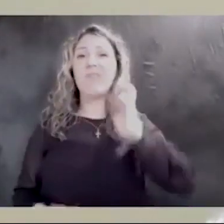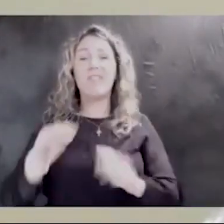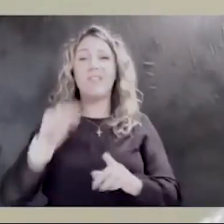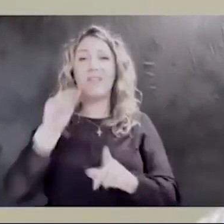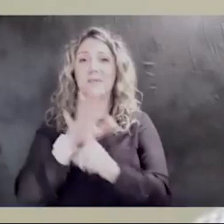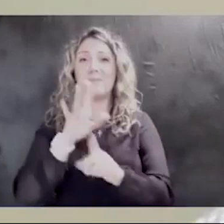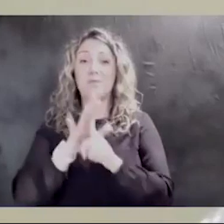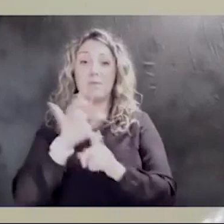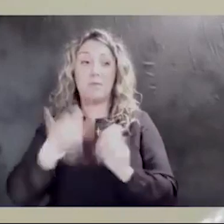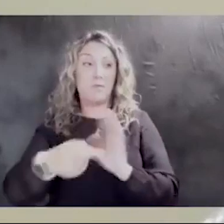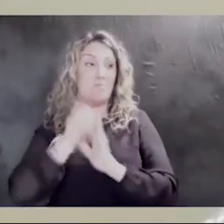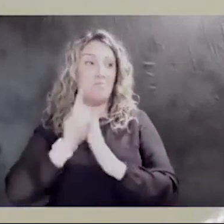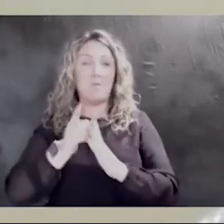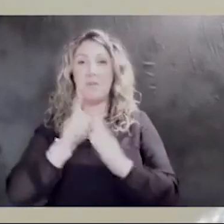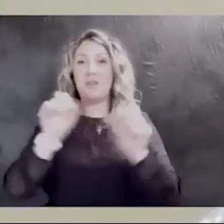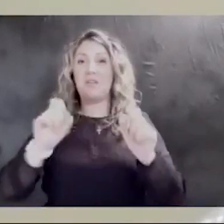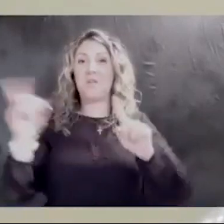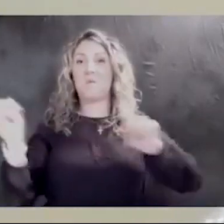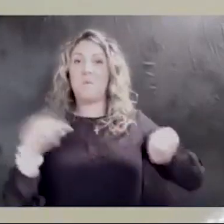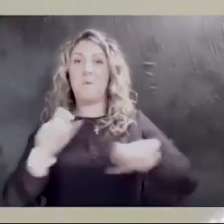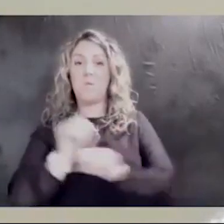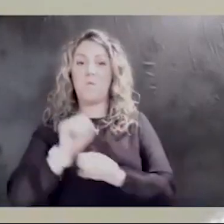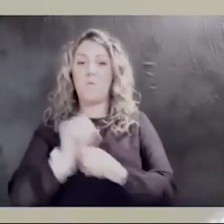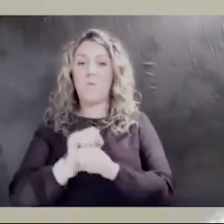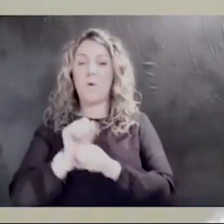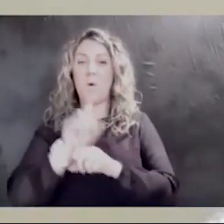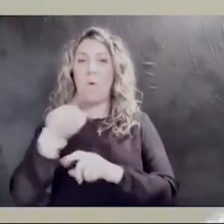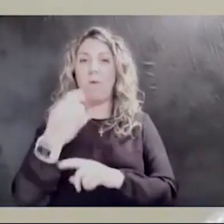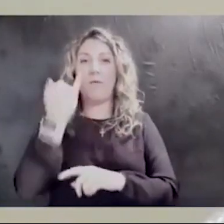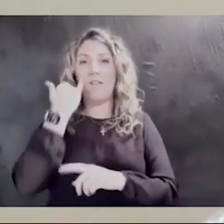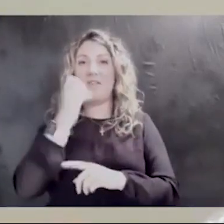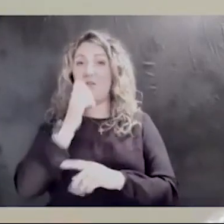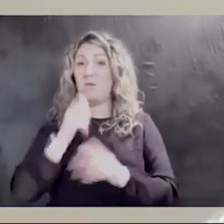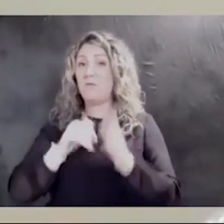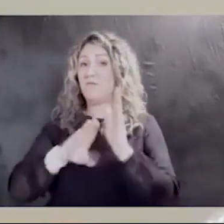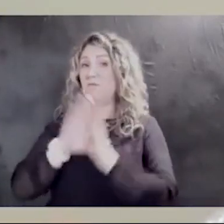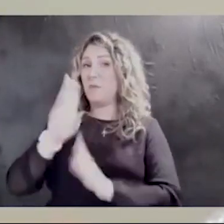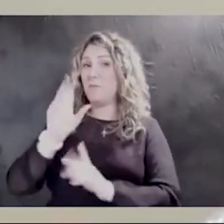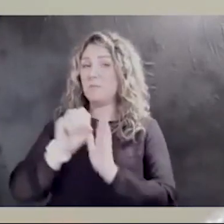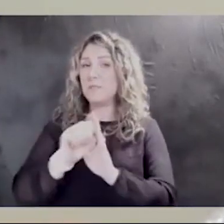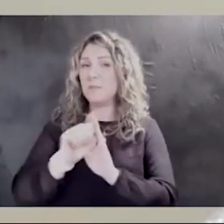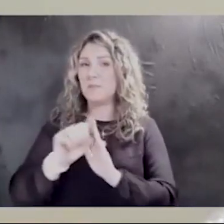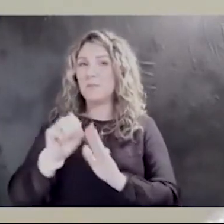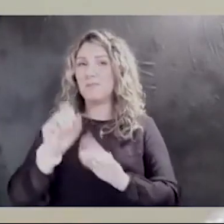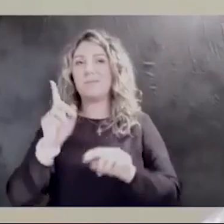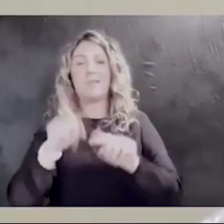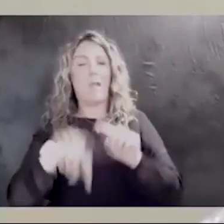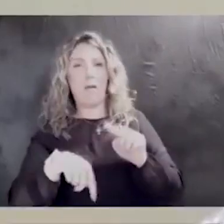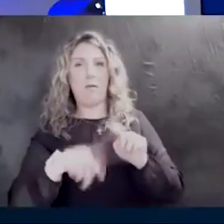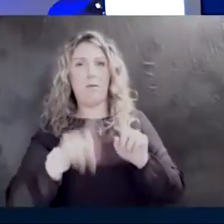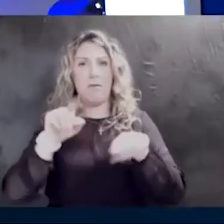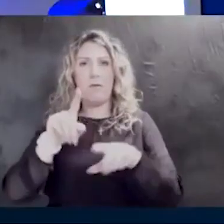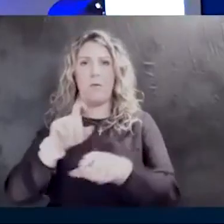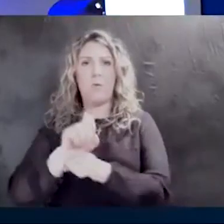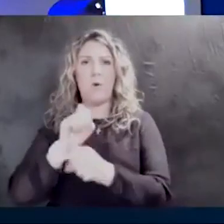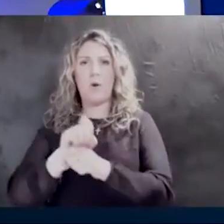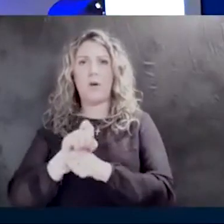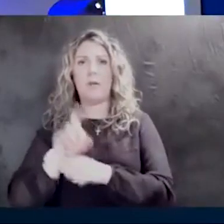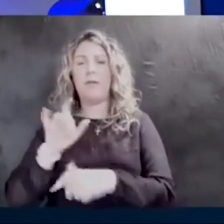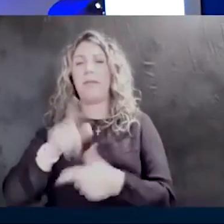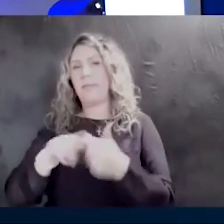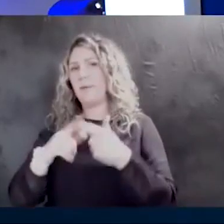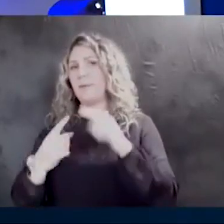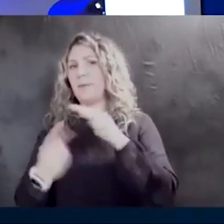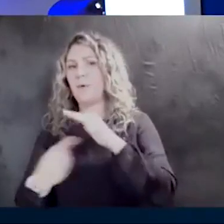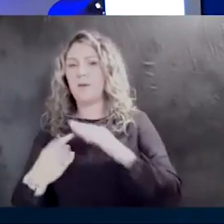that point in time, you can come to work unless you develop symptoms. So we're not quarantining. Yeah, and I apologize.